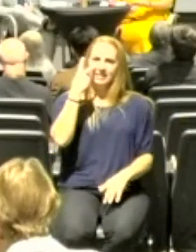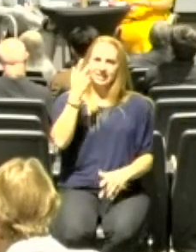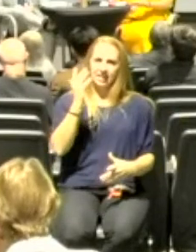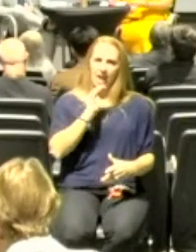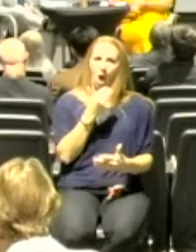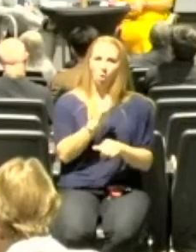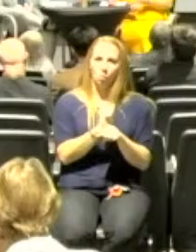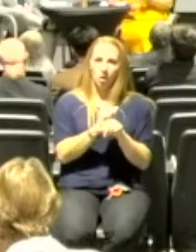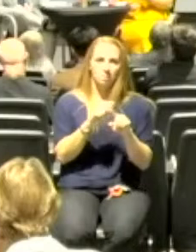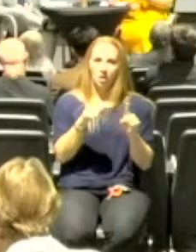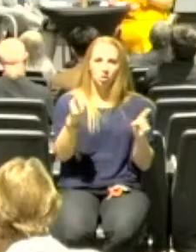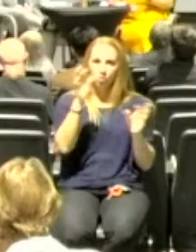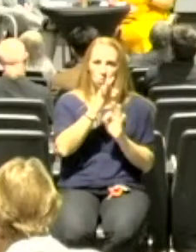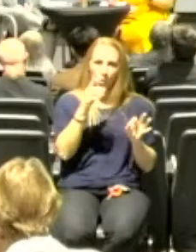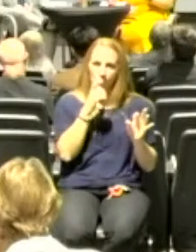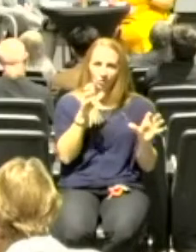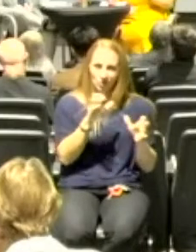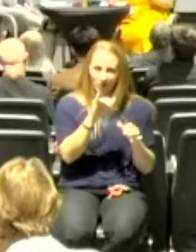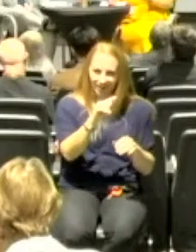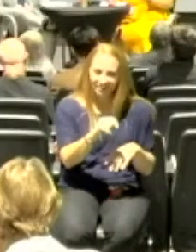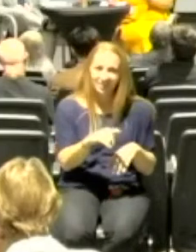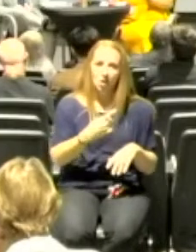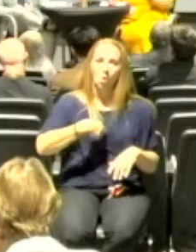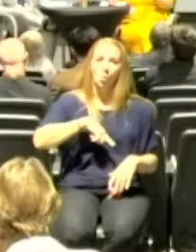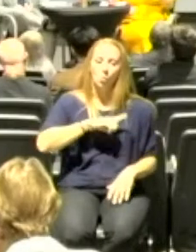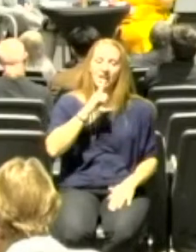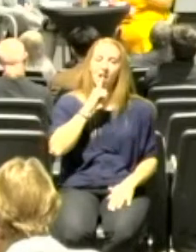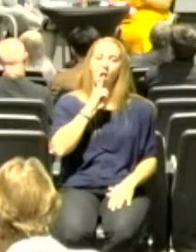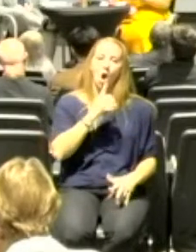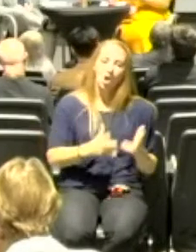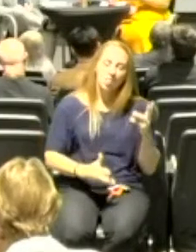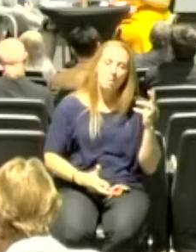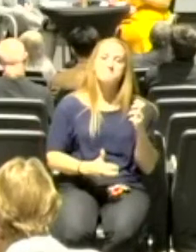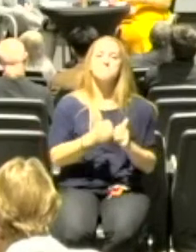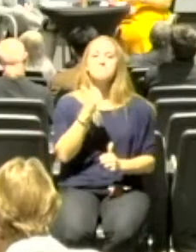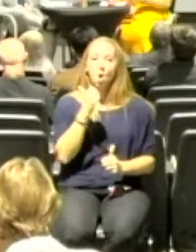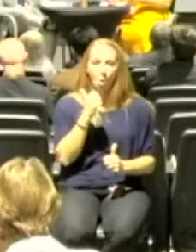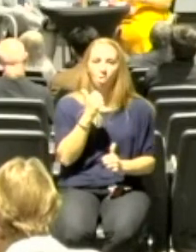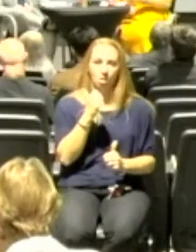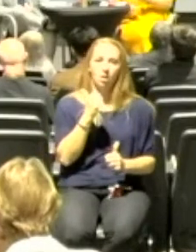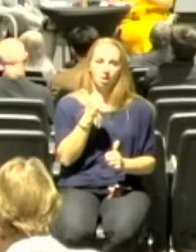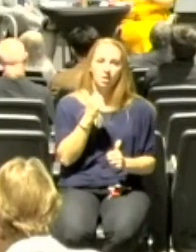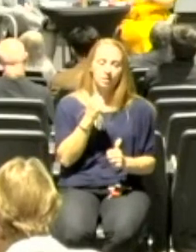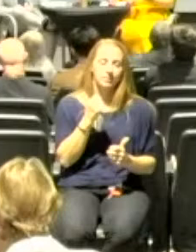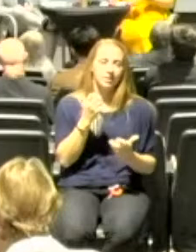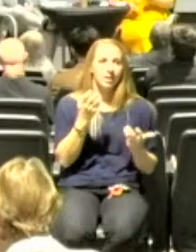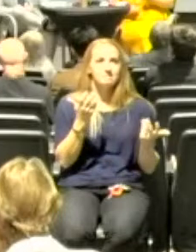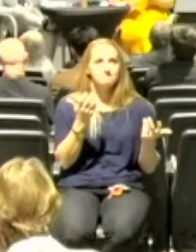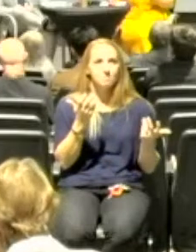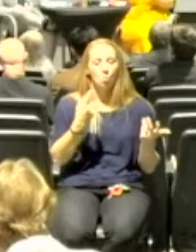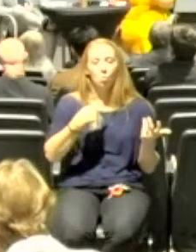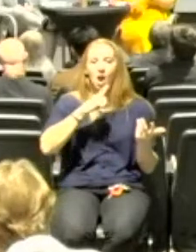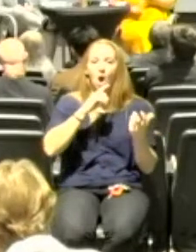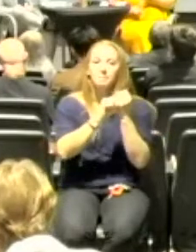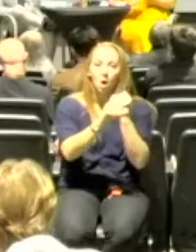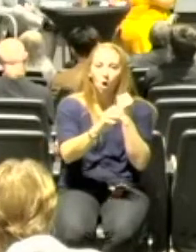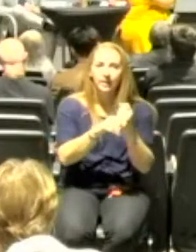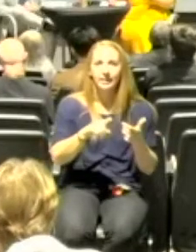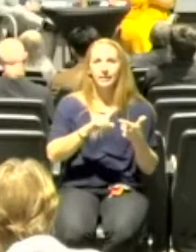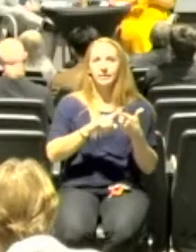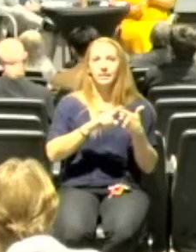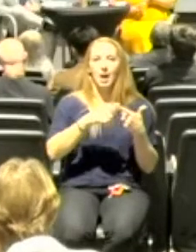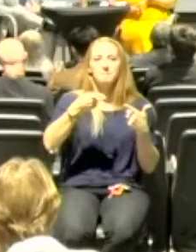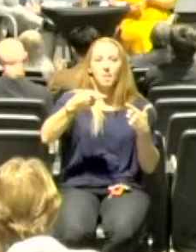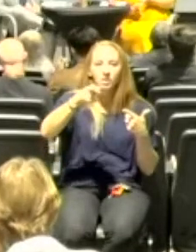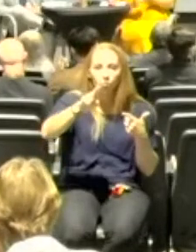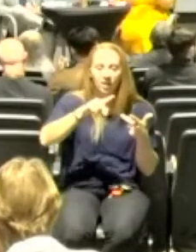not know it's us. We are the bulk of the external arm for this campus. So we are marketing, we are public relations,